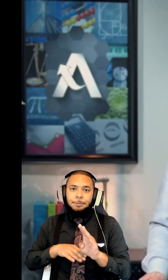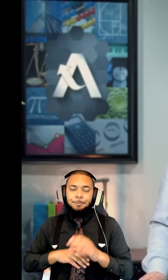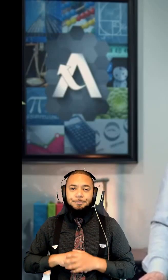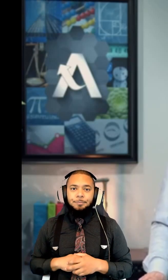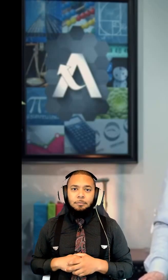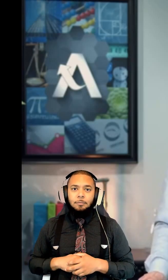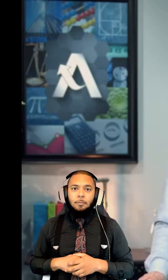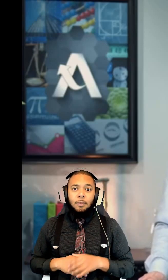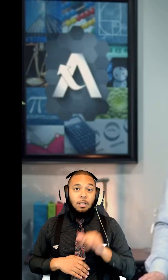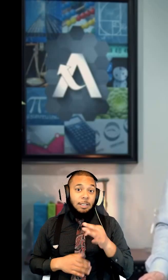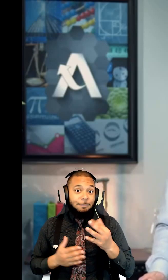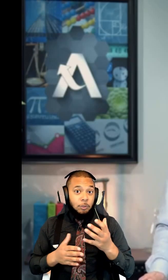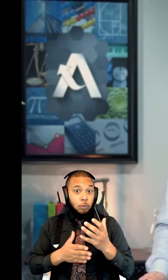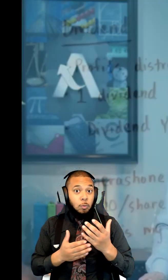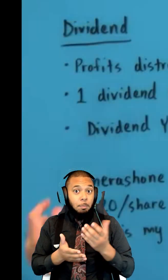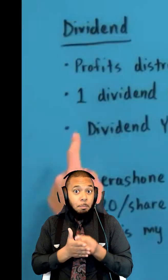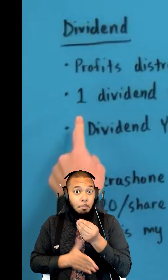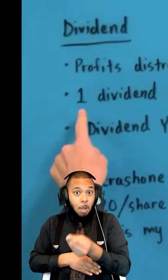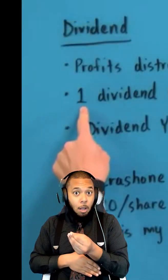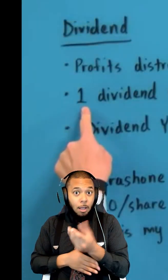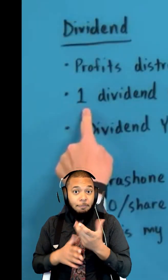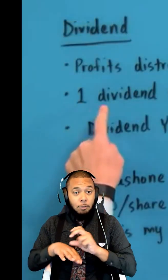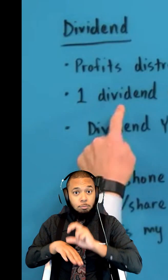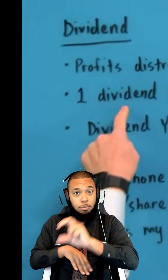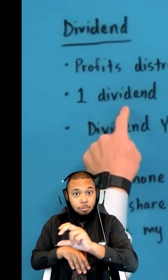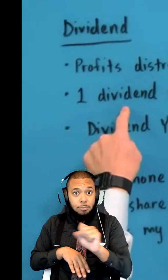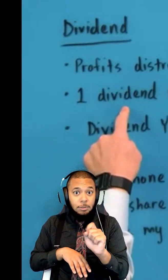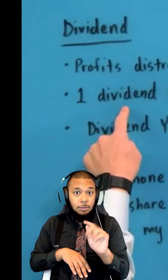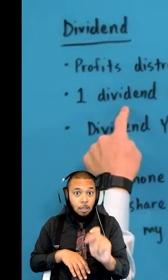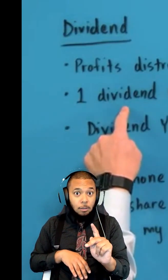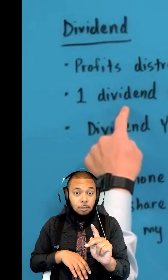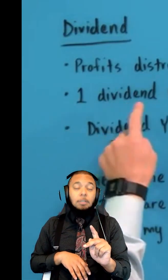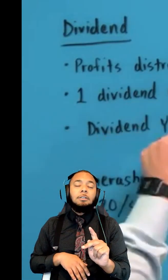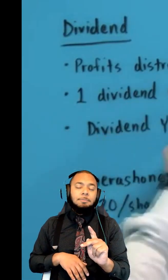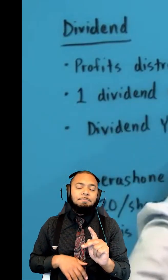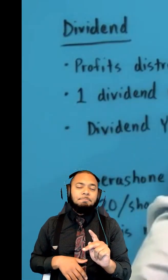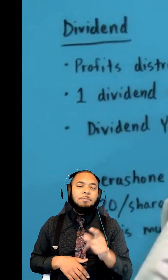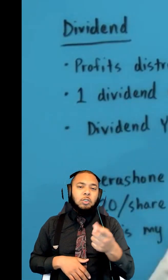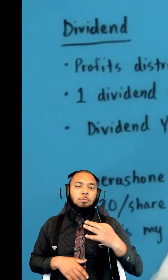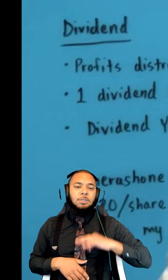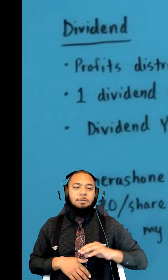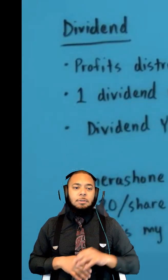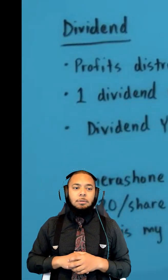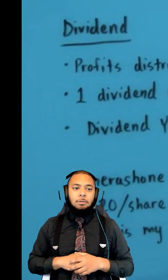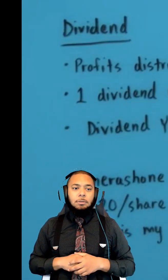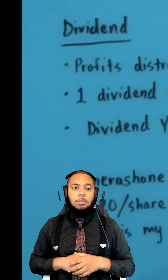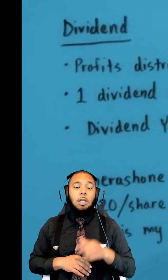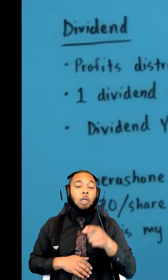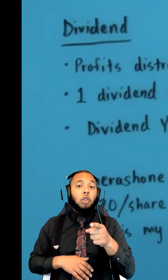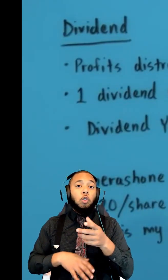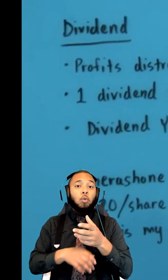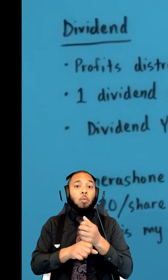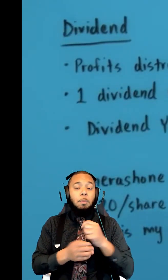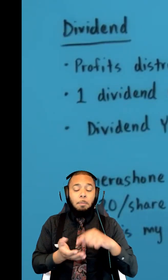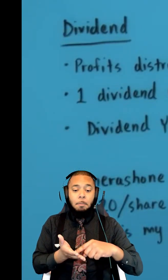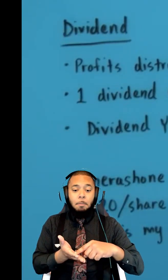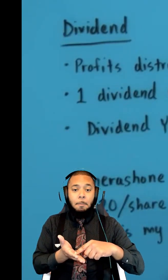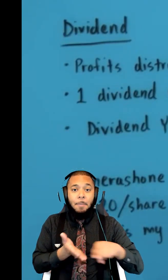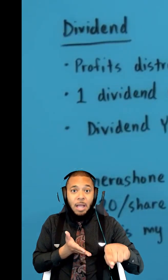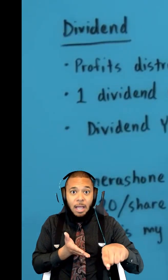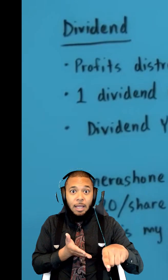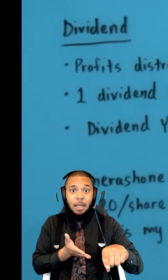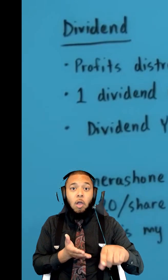upside. How wonderful. Now you get one dividend per share. So if you own